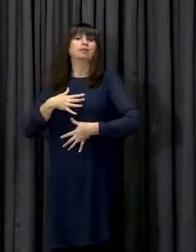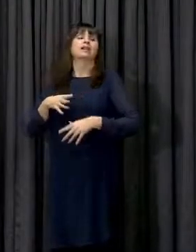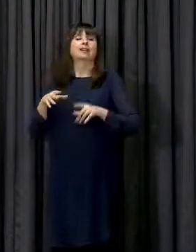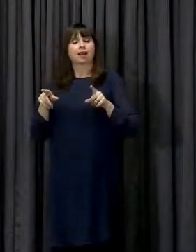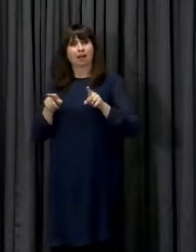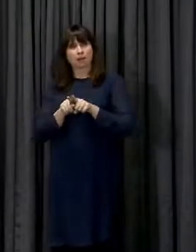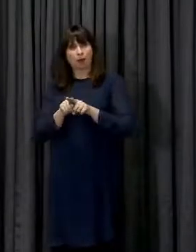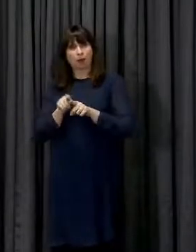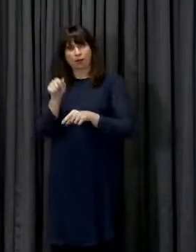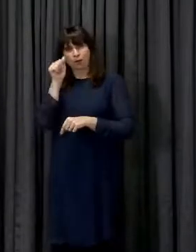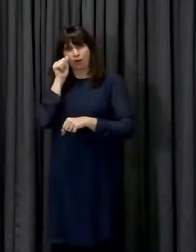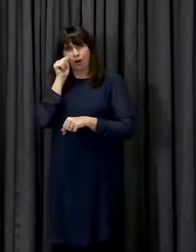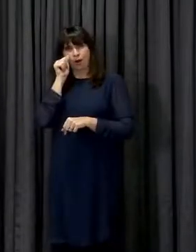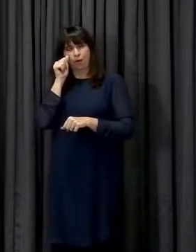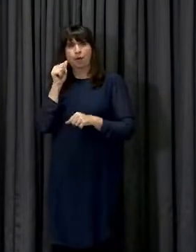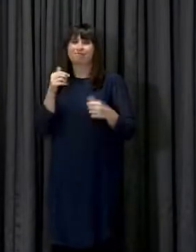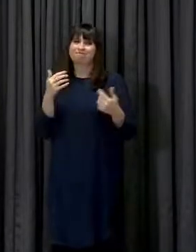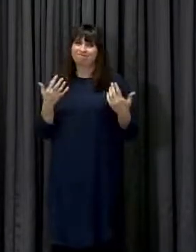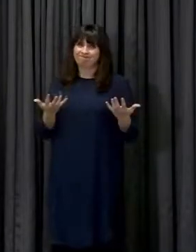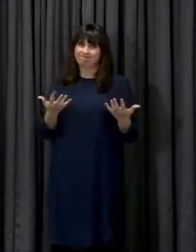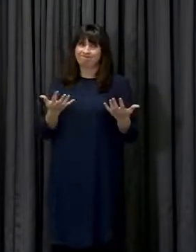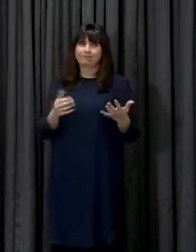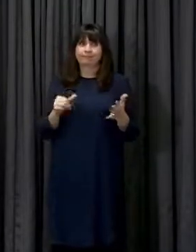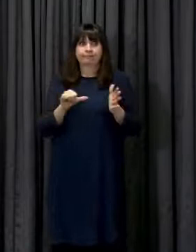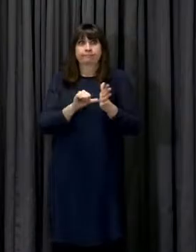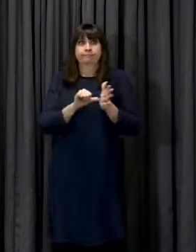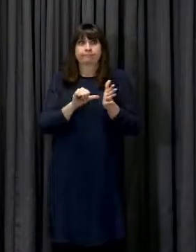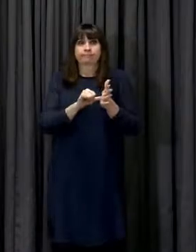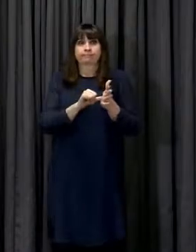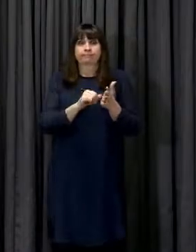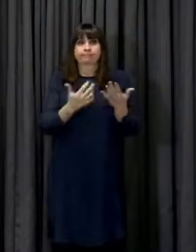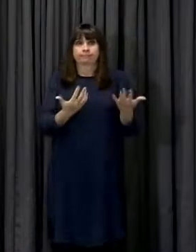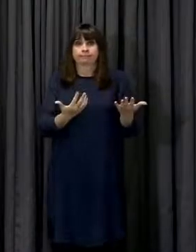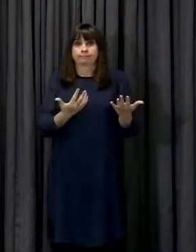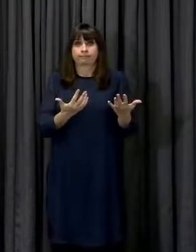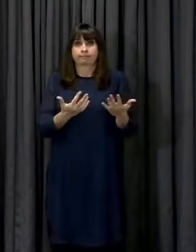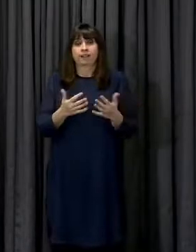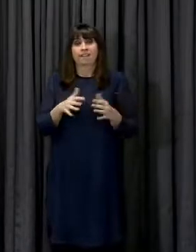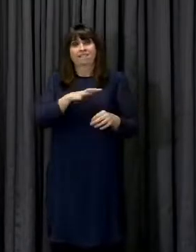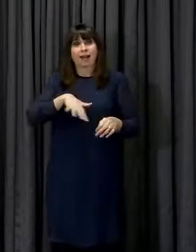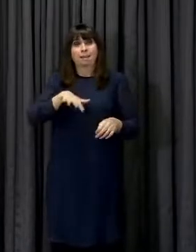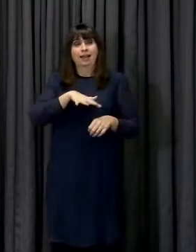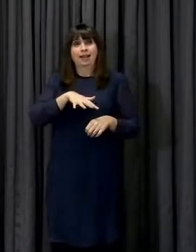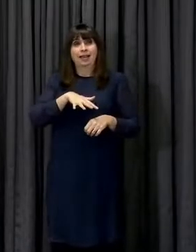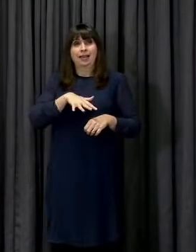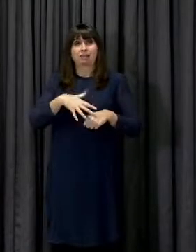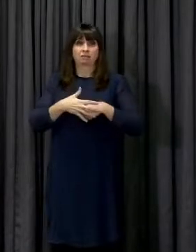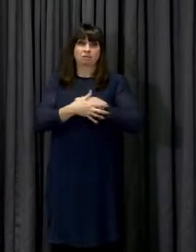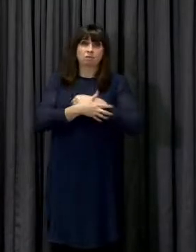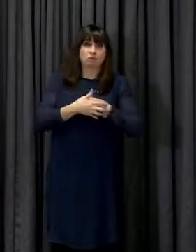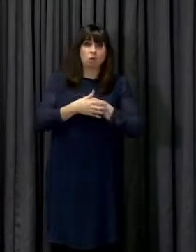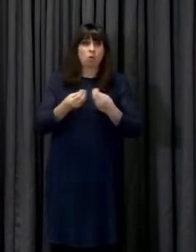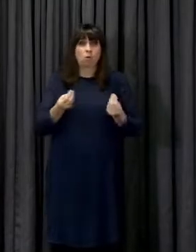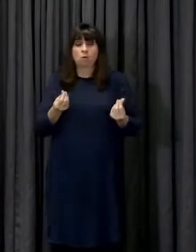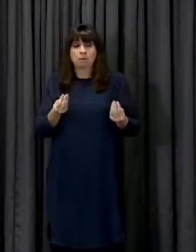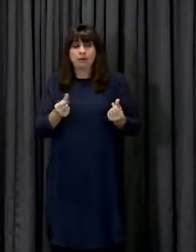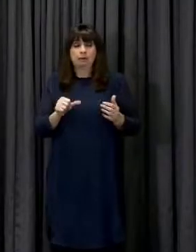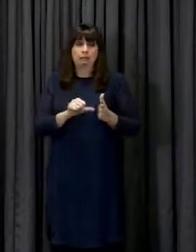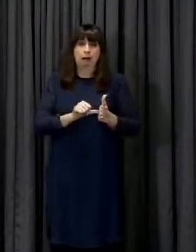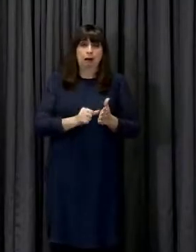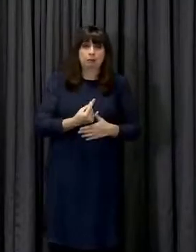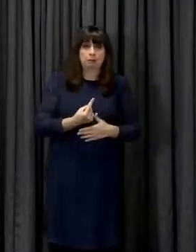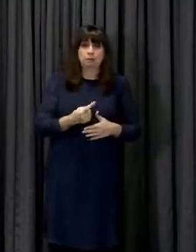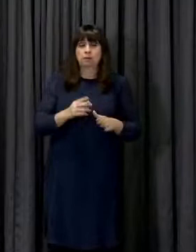we also know that the socio-economic impact means that our least well-off families, our least well-off children and young people will